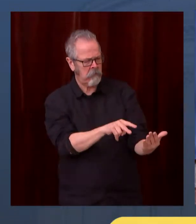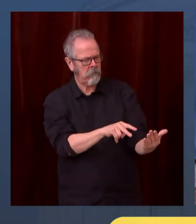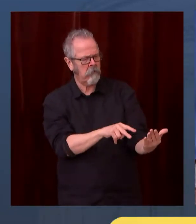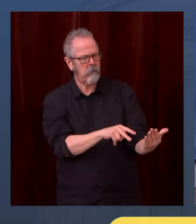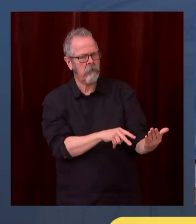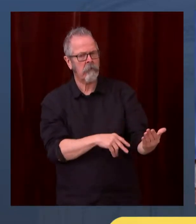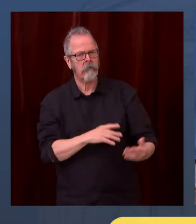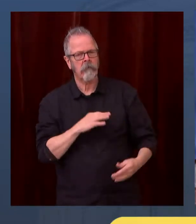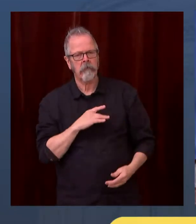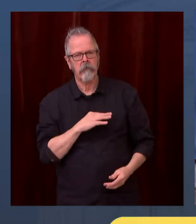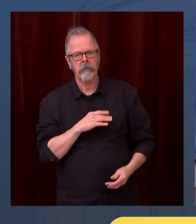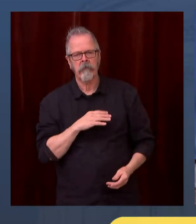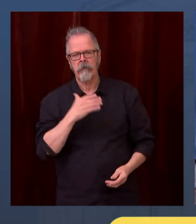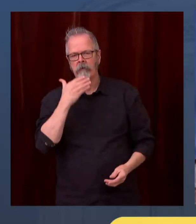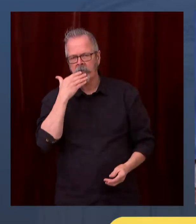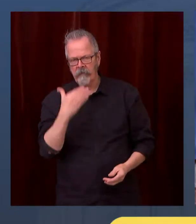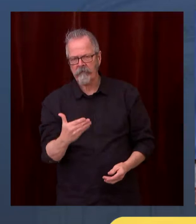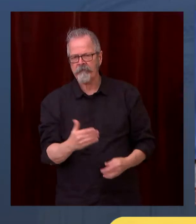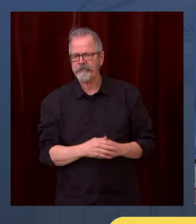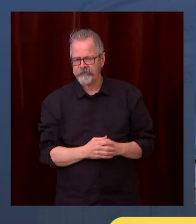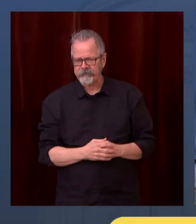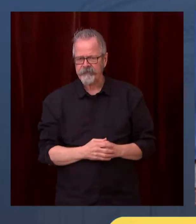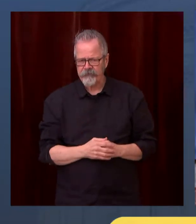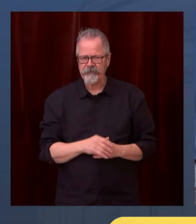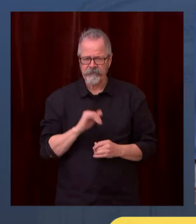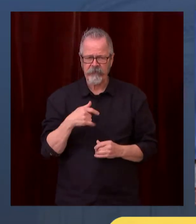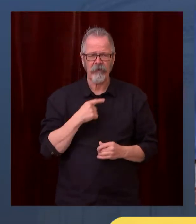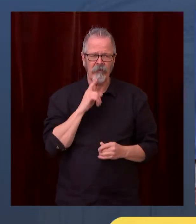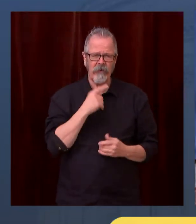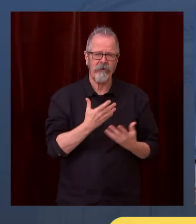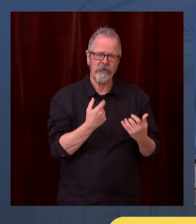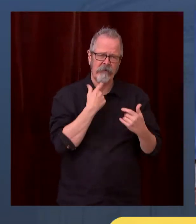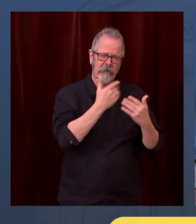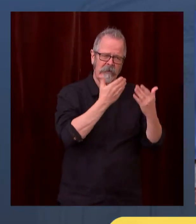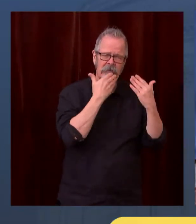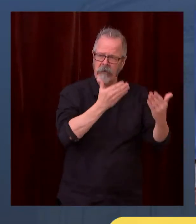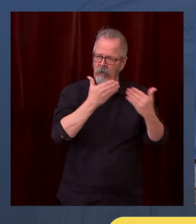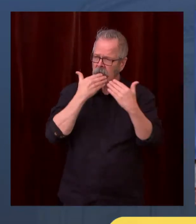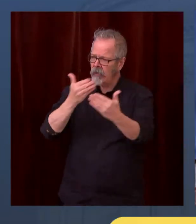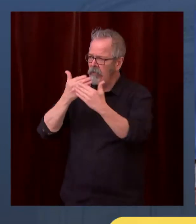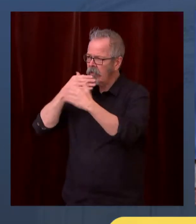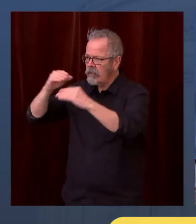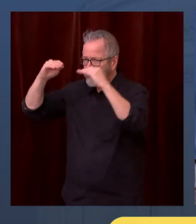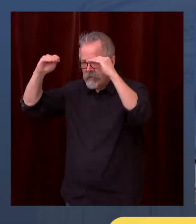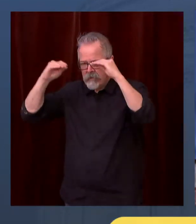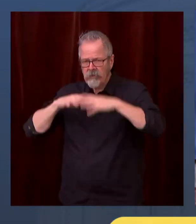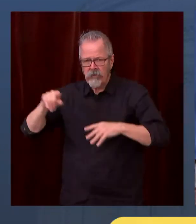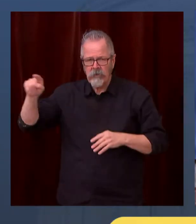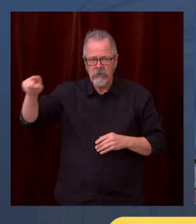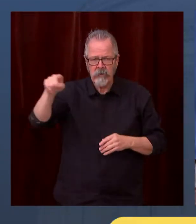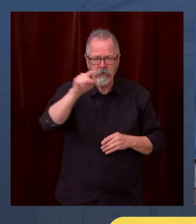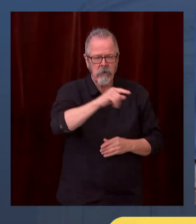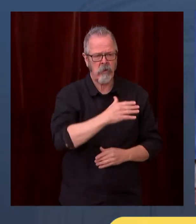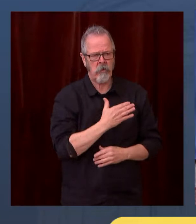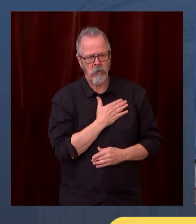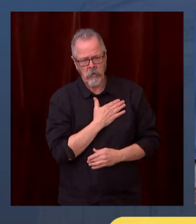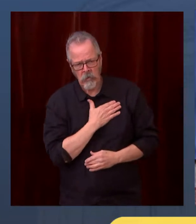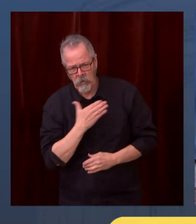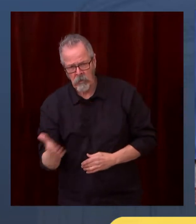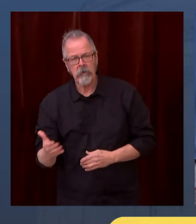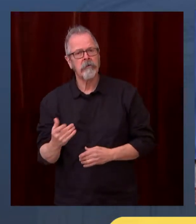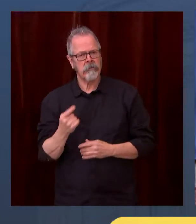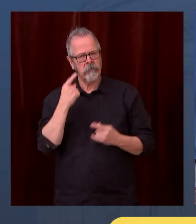going back to on-site learning, and I want to thank educators for being willing to consider this as an